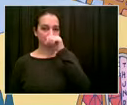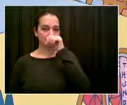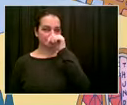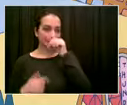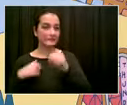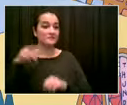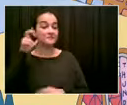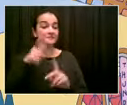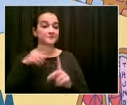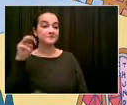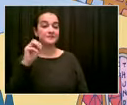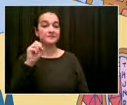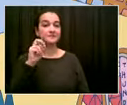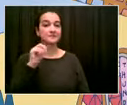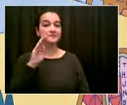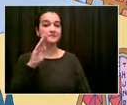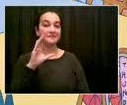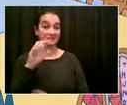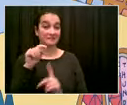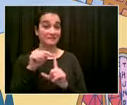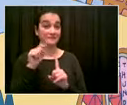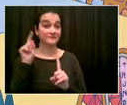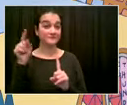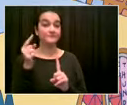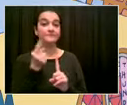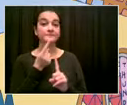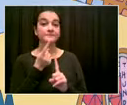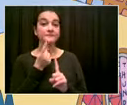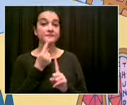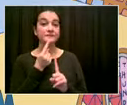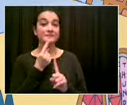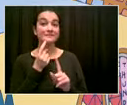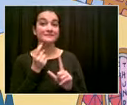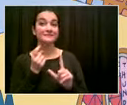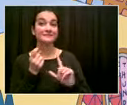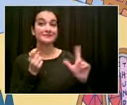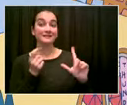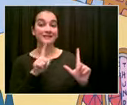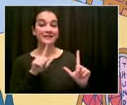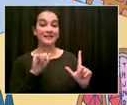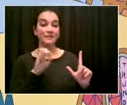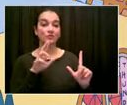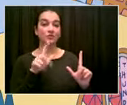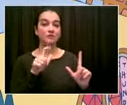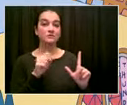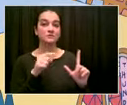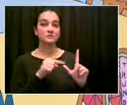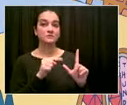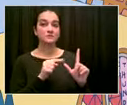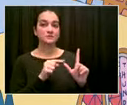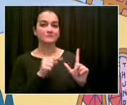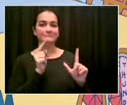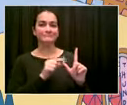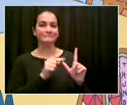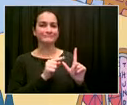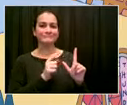in general, and the Democrats need to be much less ambitious on President Biden's Build Back Better plan for working